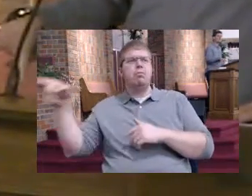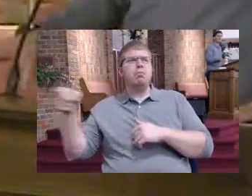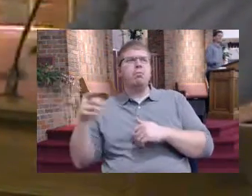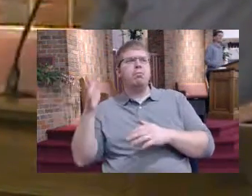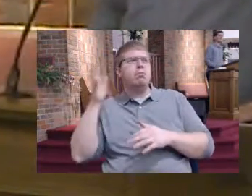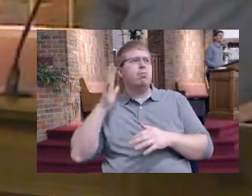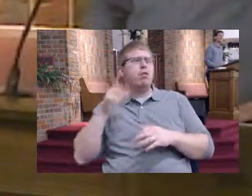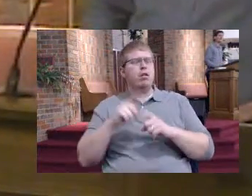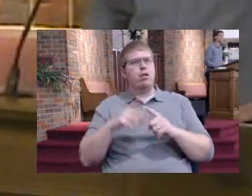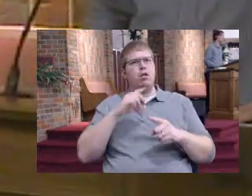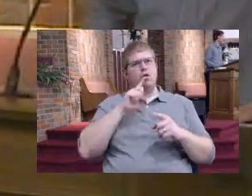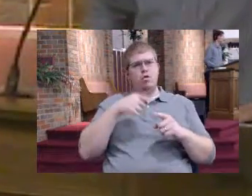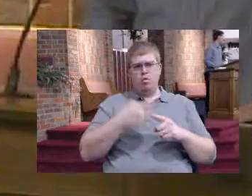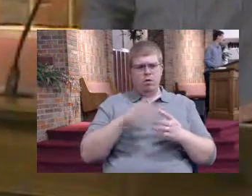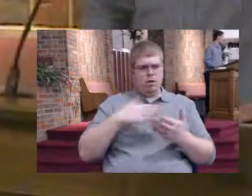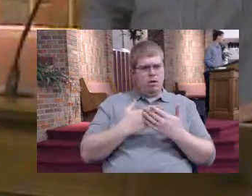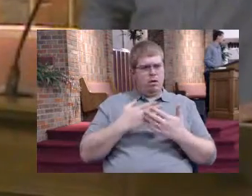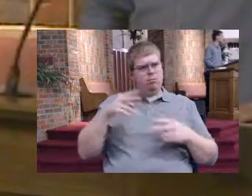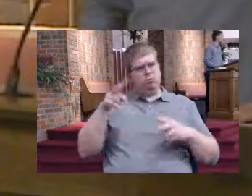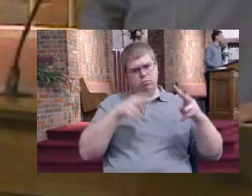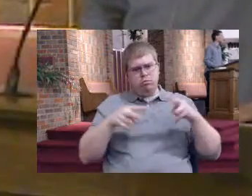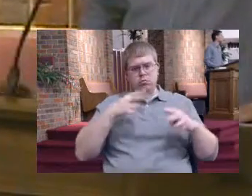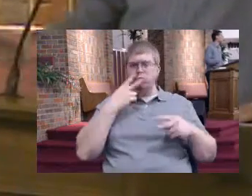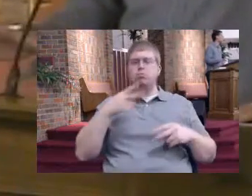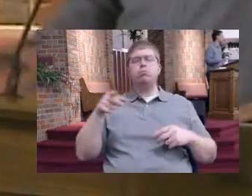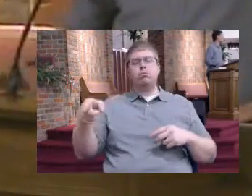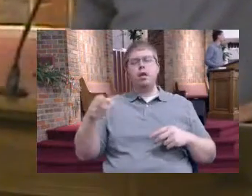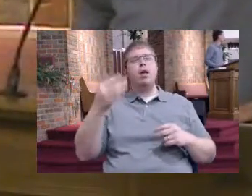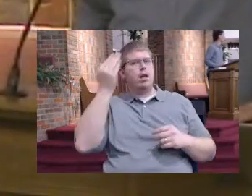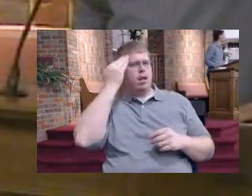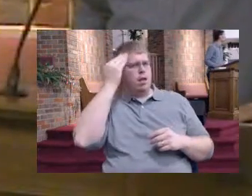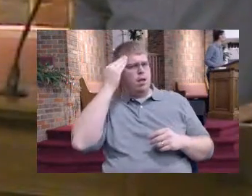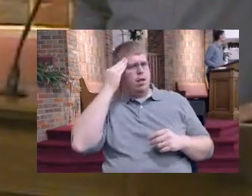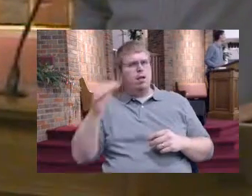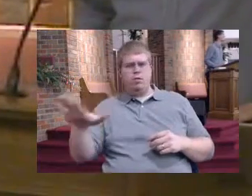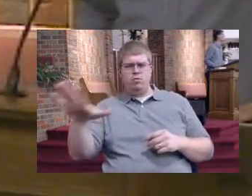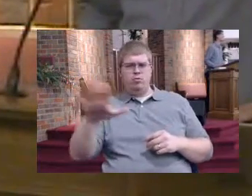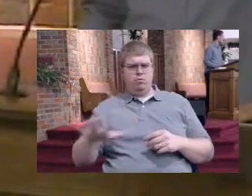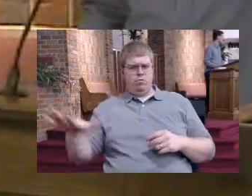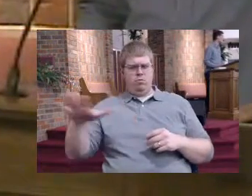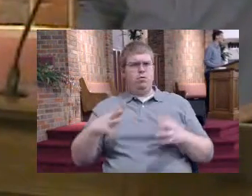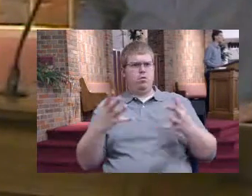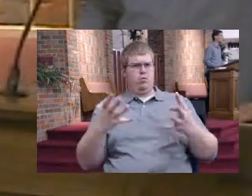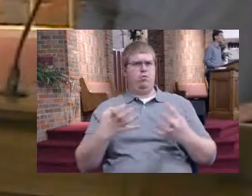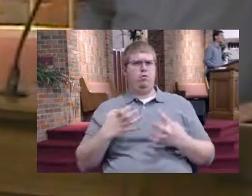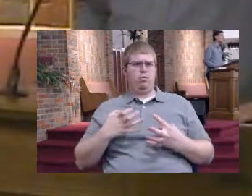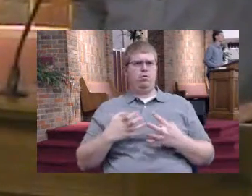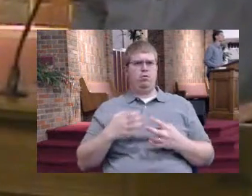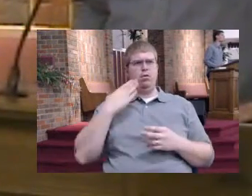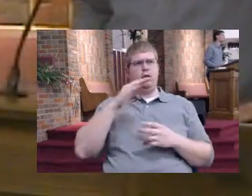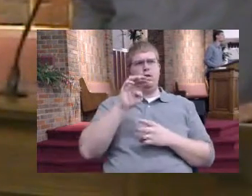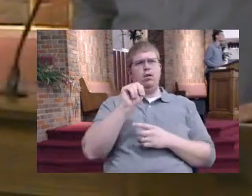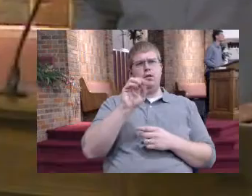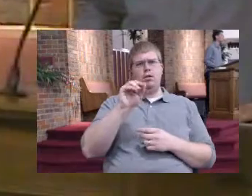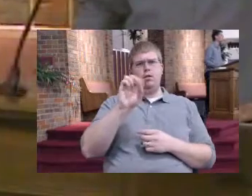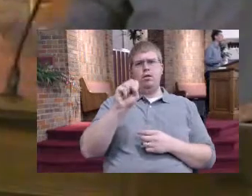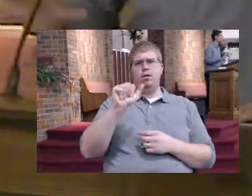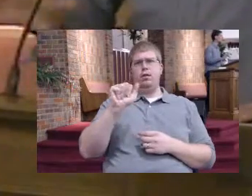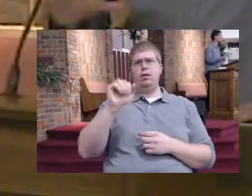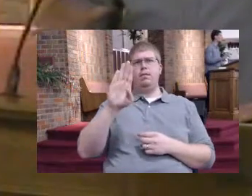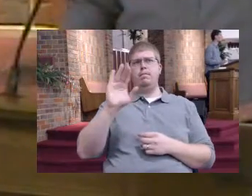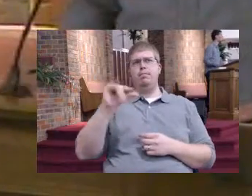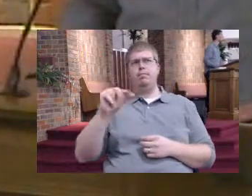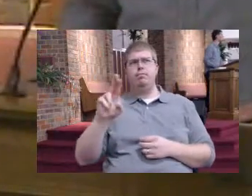research to pick a place together, we knew we wanted to be somewhere in those countries. We looked at Mozambique and Tanzania and Kenya